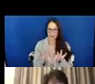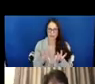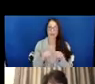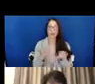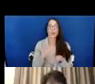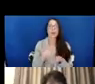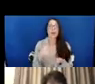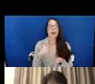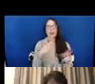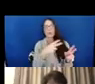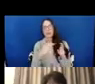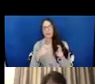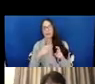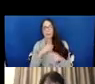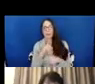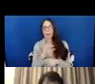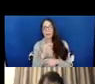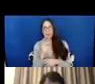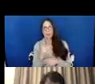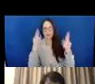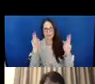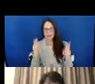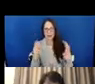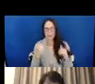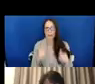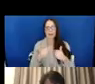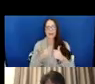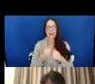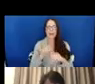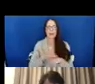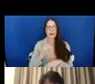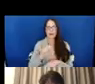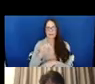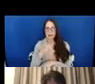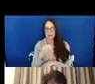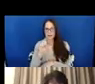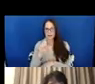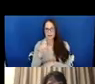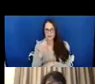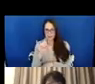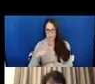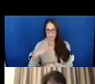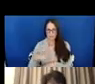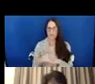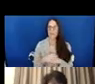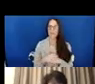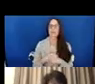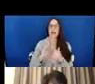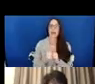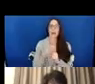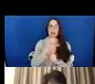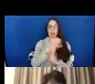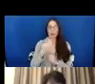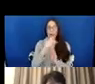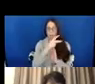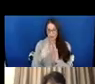my dissertation entitled Playing the Game on SSI and SSDI Benefits, How Social Security Policy